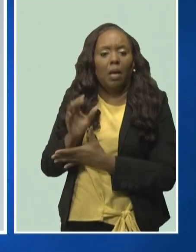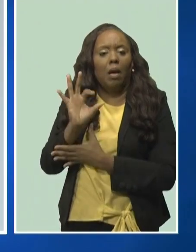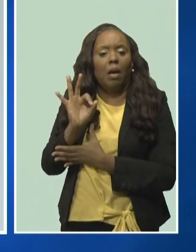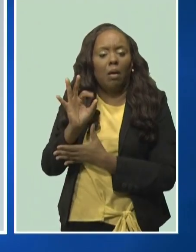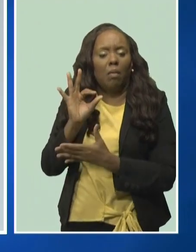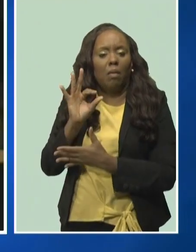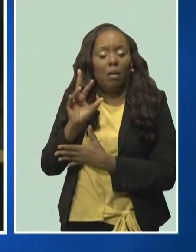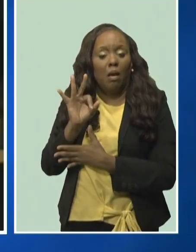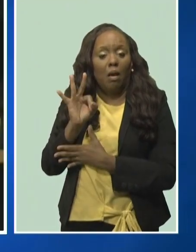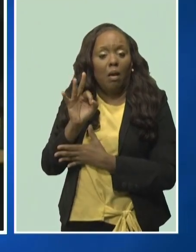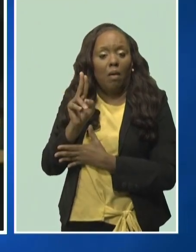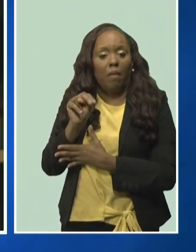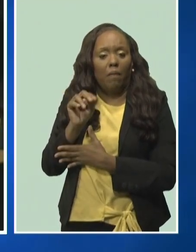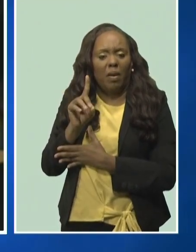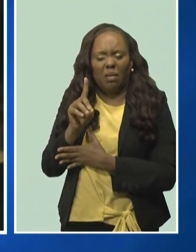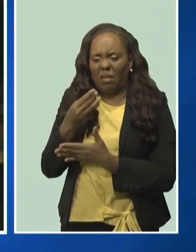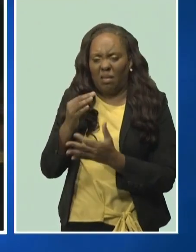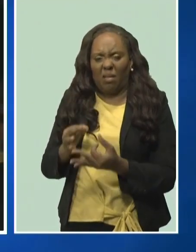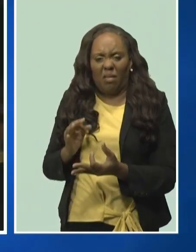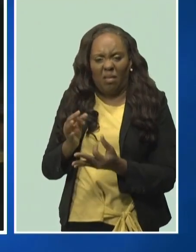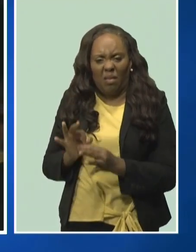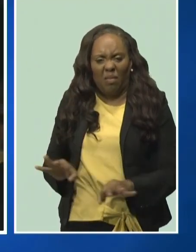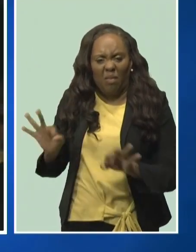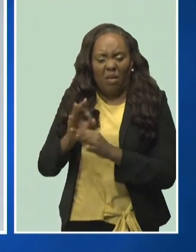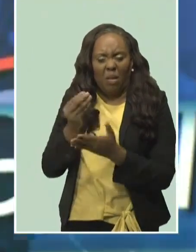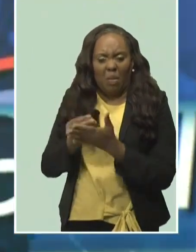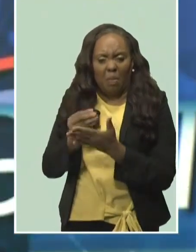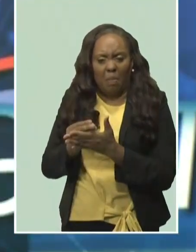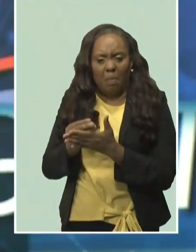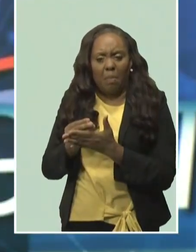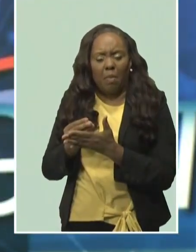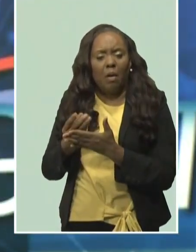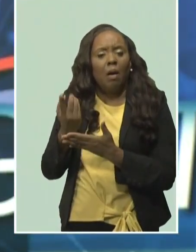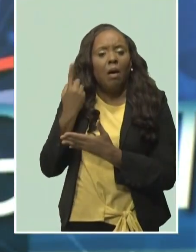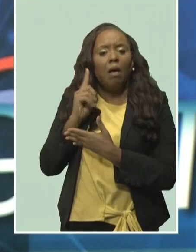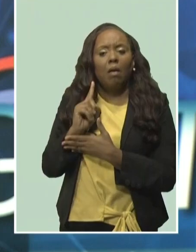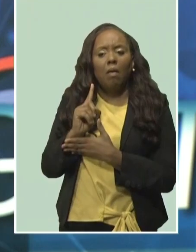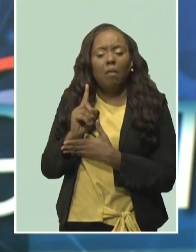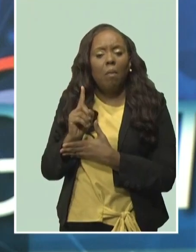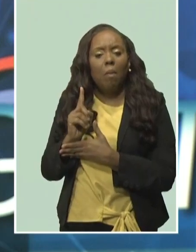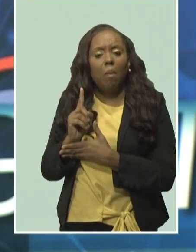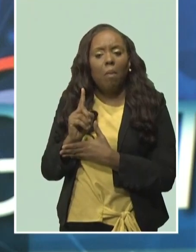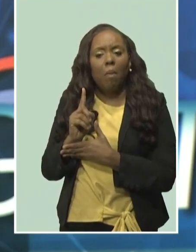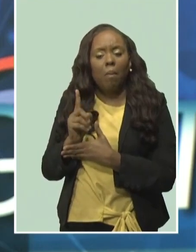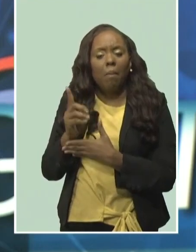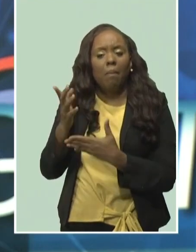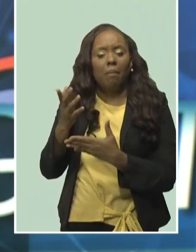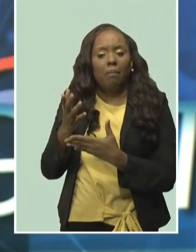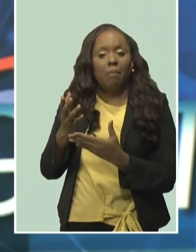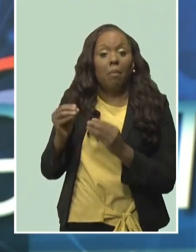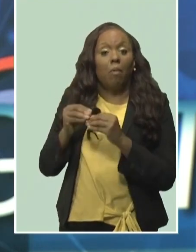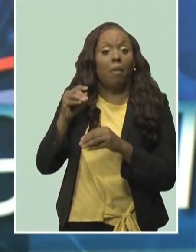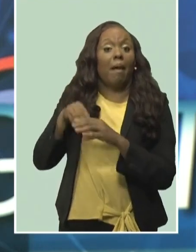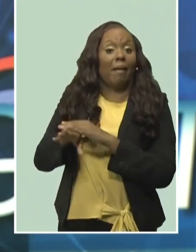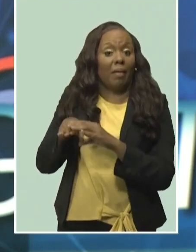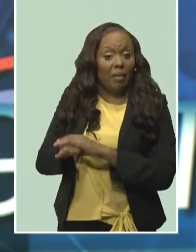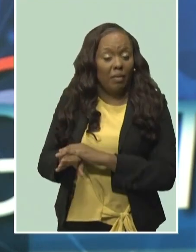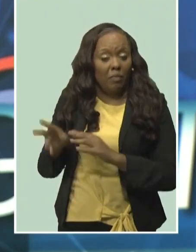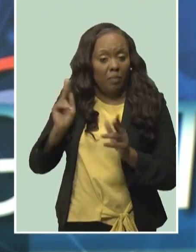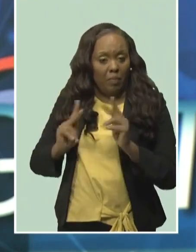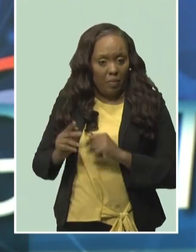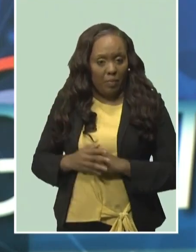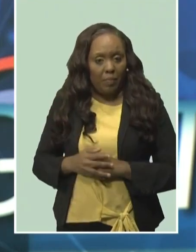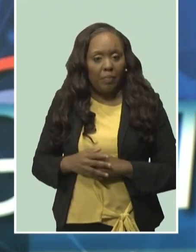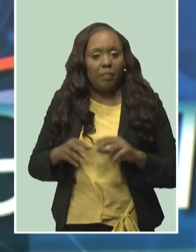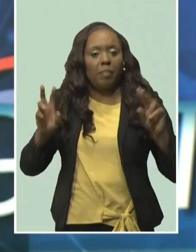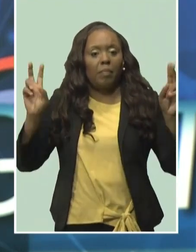that we need to frame the parameters properly. Some other related news now. A flood watch is in effect